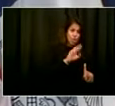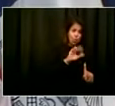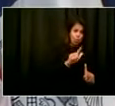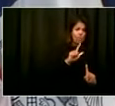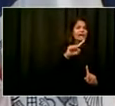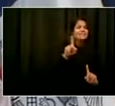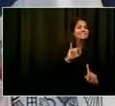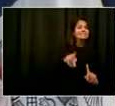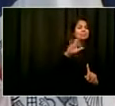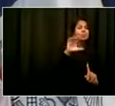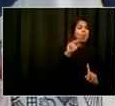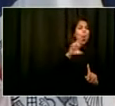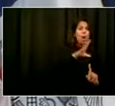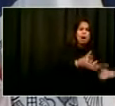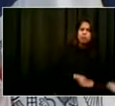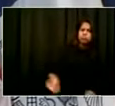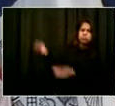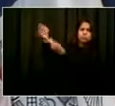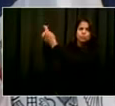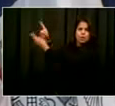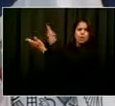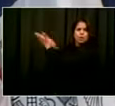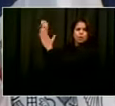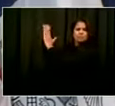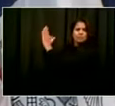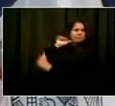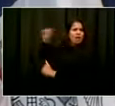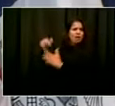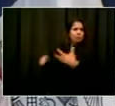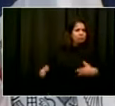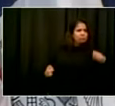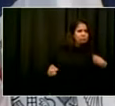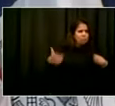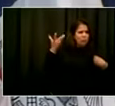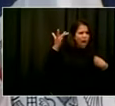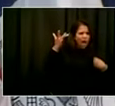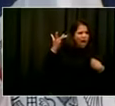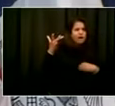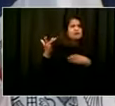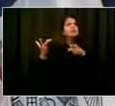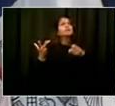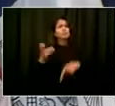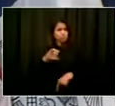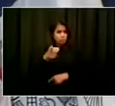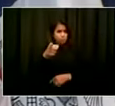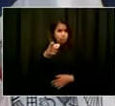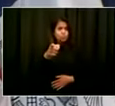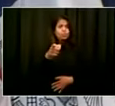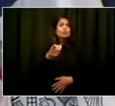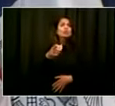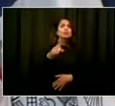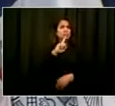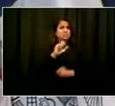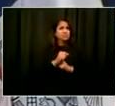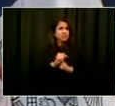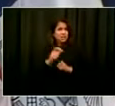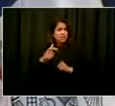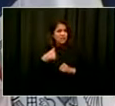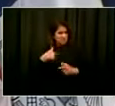just release the data as you have it so we all know what's going on? Yeah, I understand the question. I would just disagree